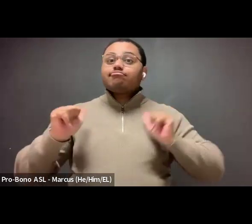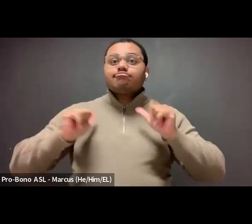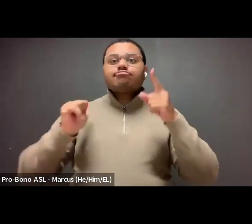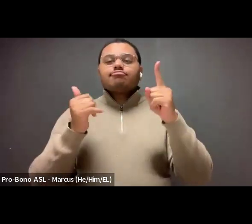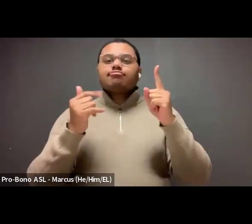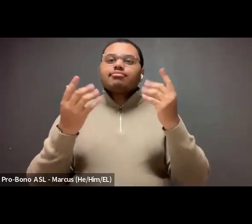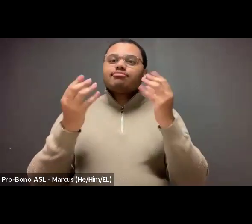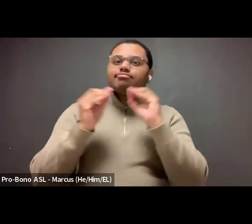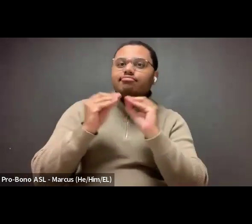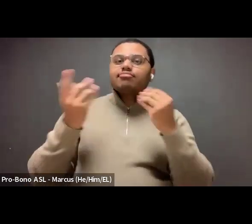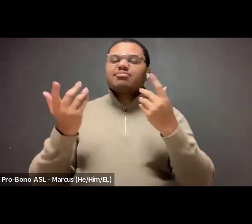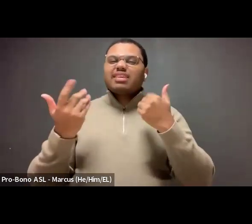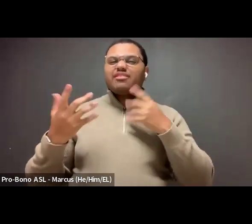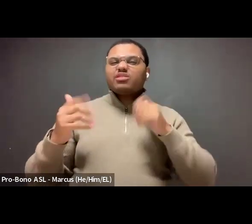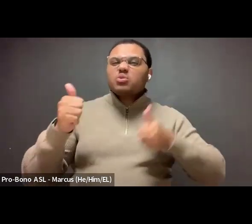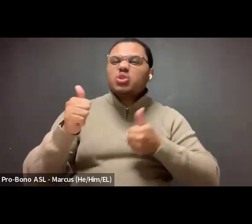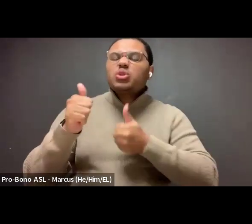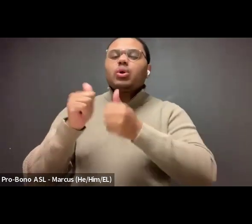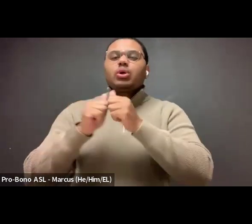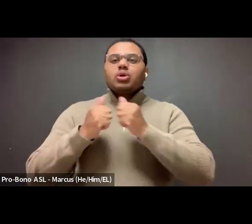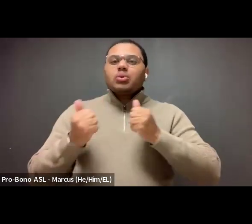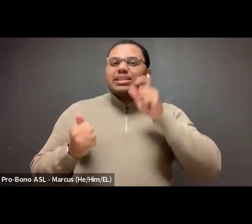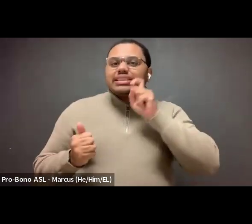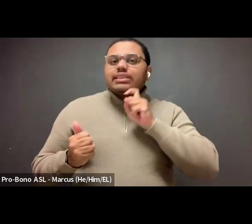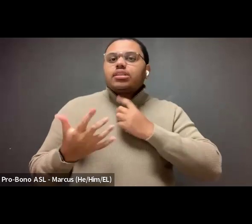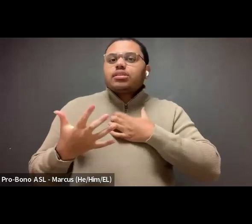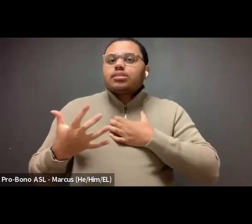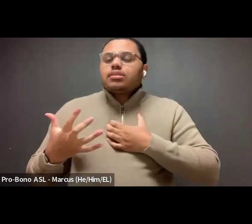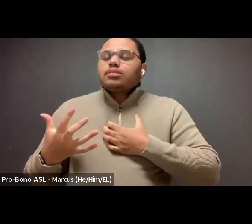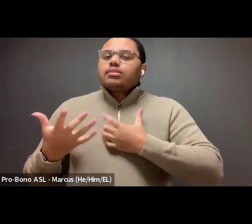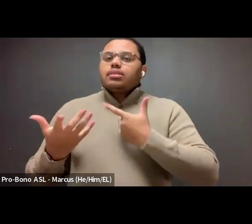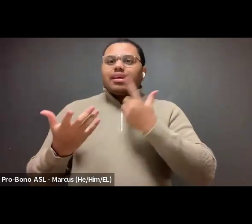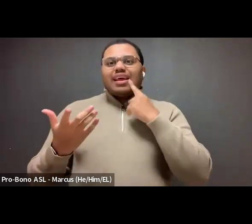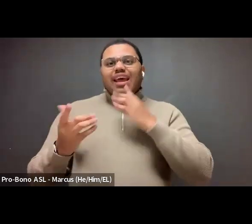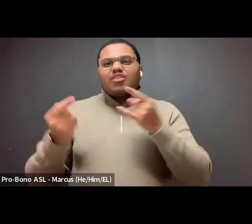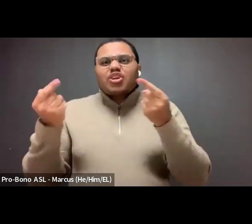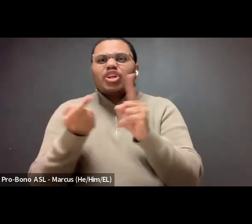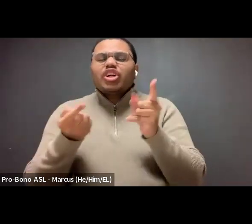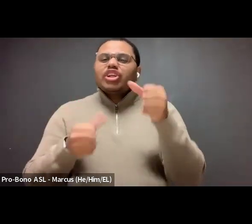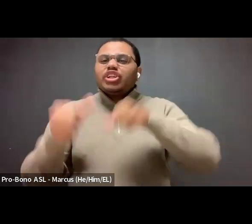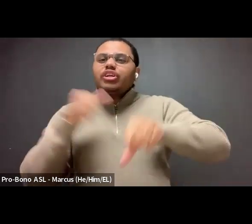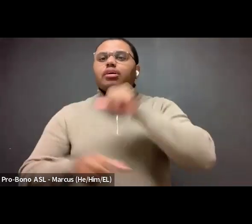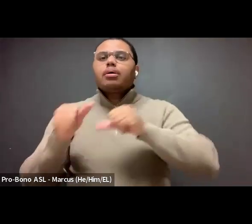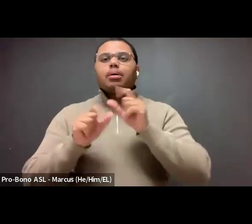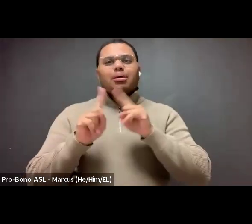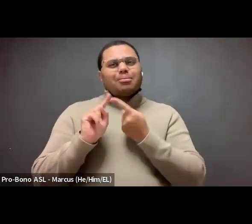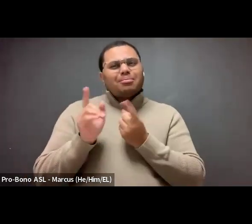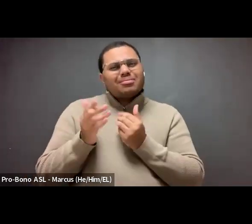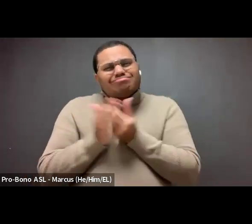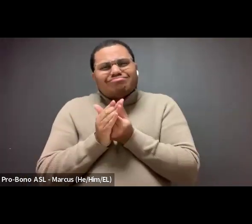with sexual hunger. There are scenes where they deeply wound each other, as well as scenes where they cling as tightly as only family